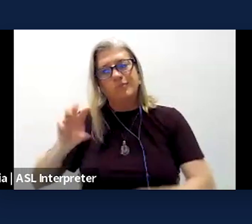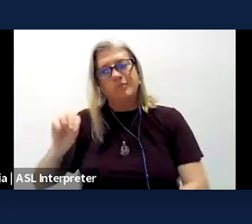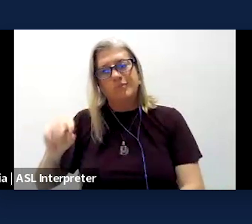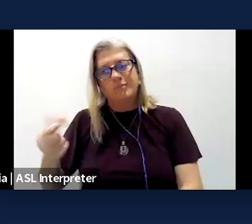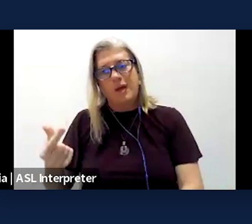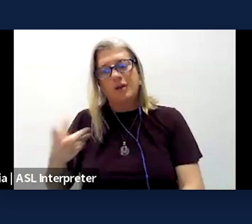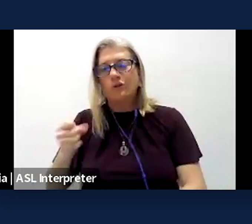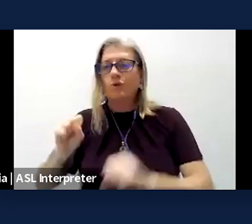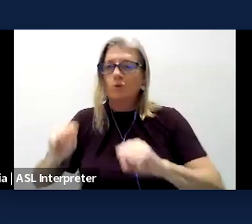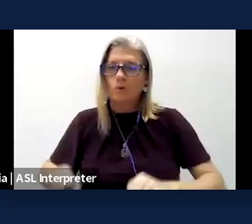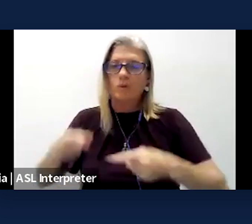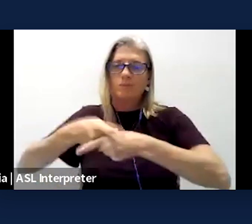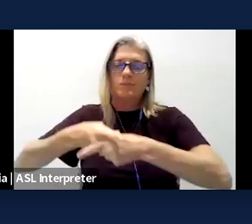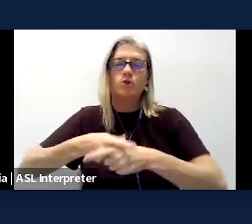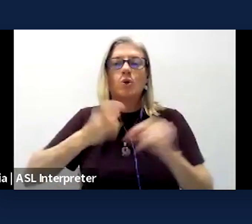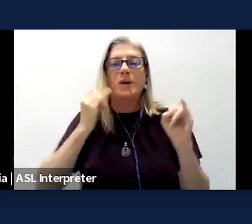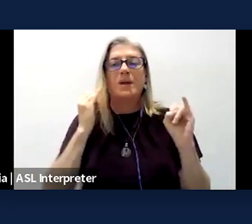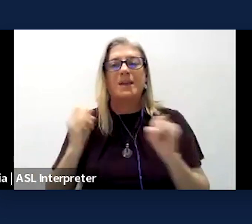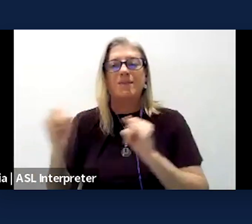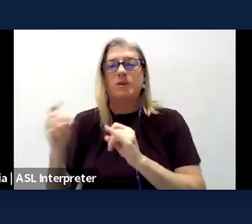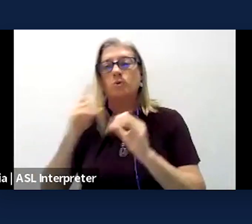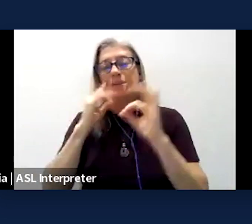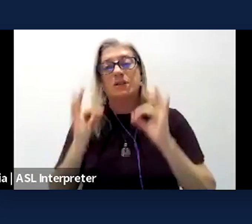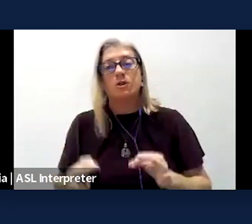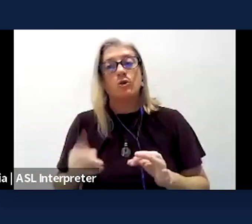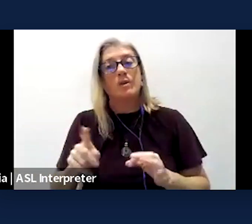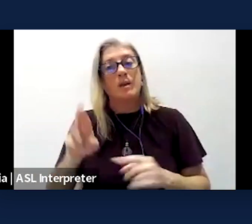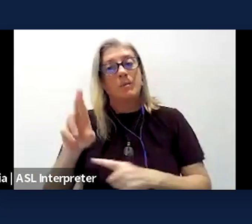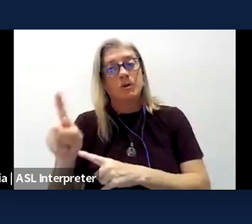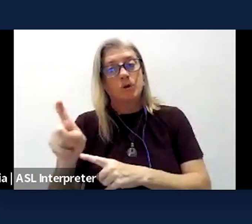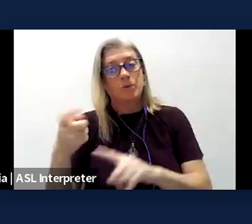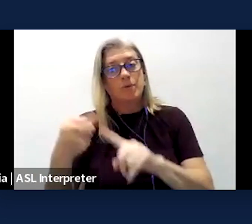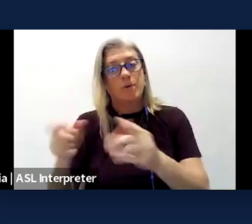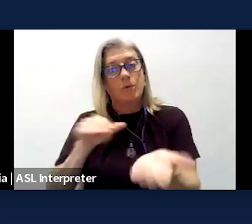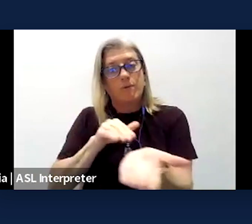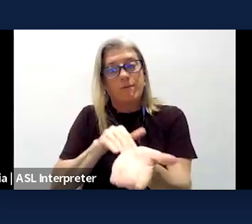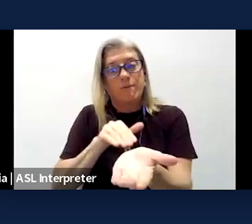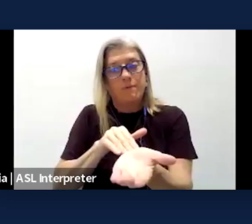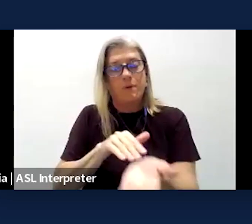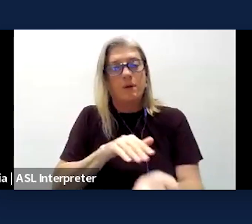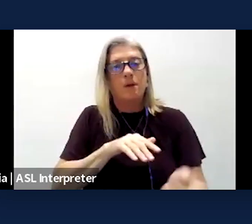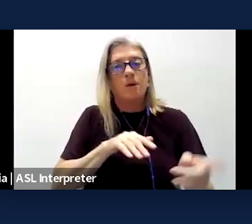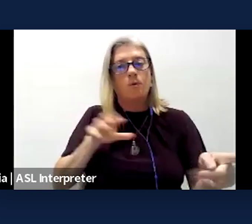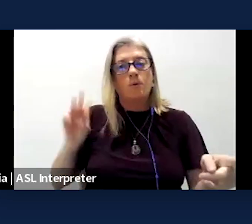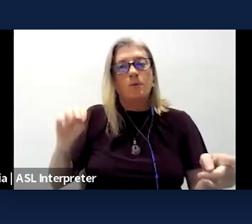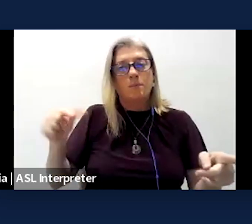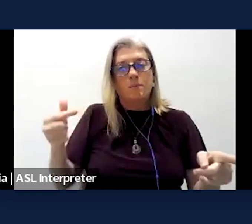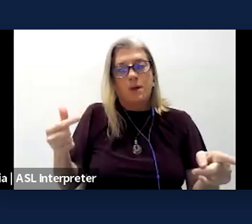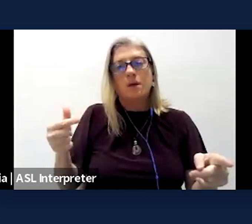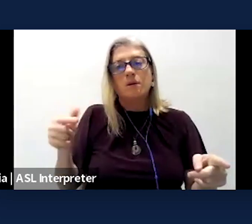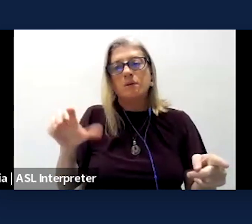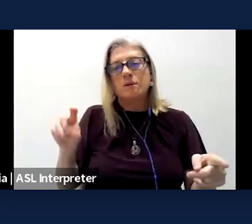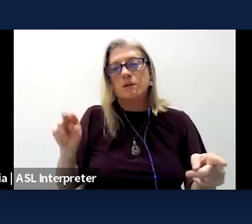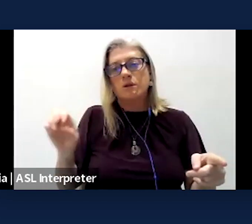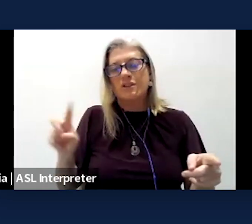so again, individualized decision should be prescribed by your physician. With mag citrate, you have to like get